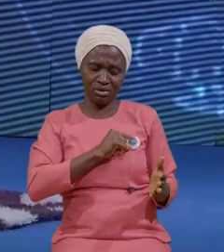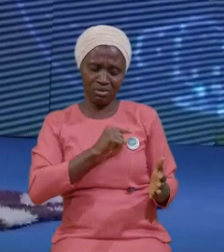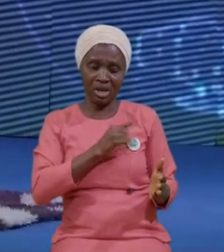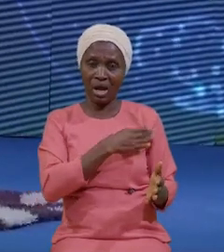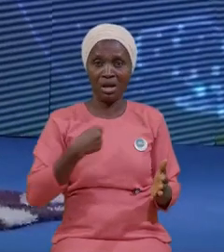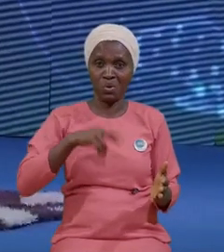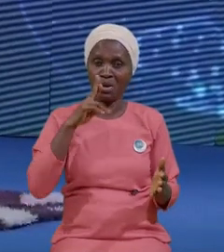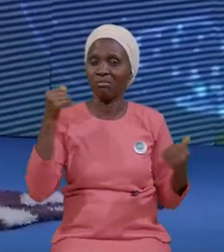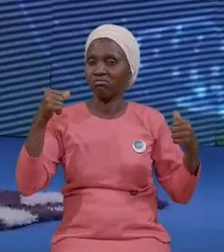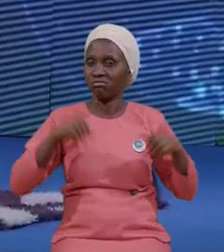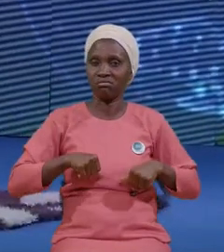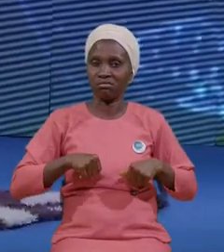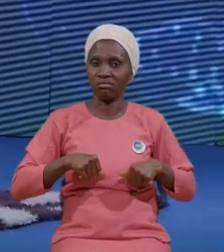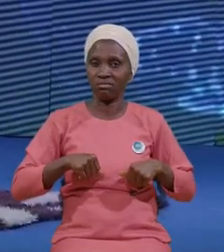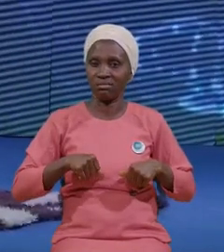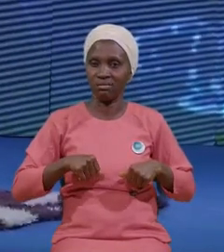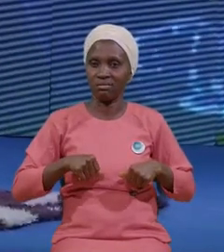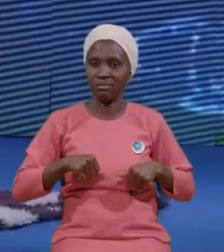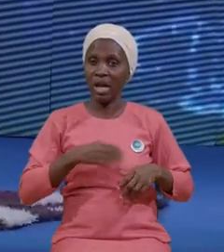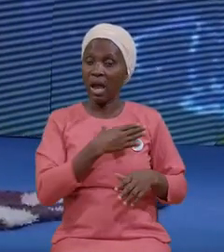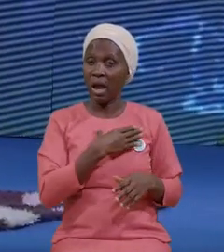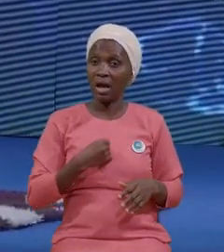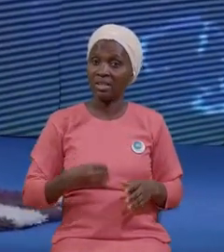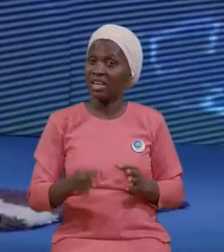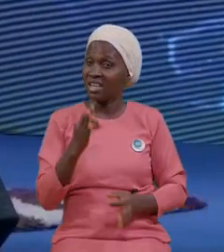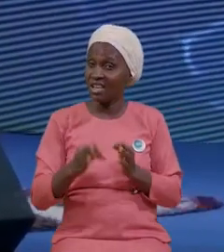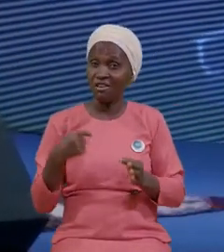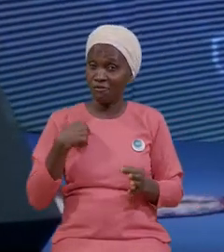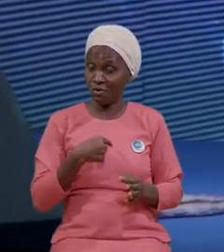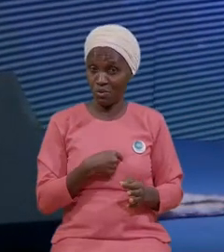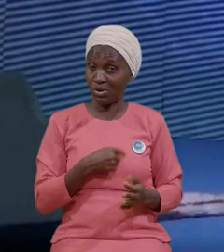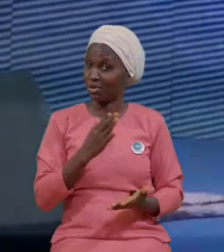condemned. And if we stopped there,